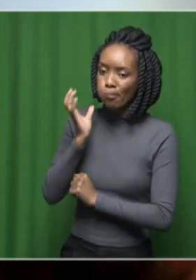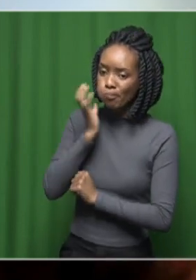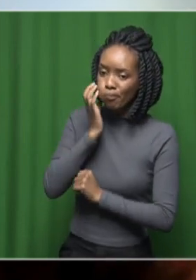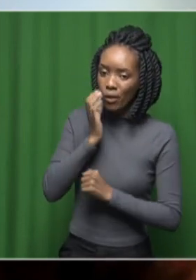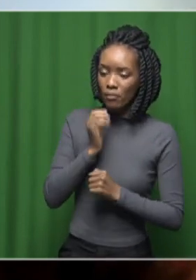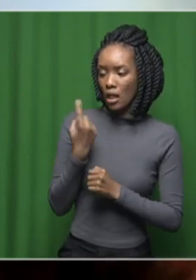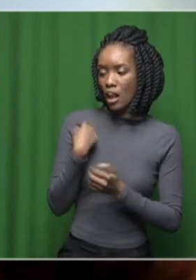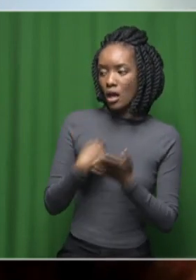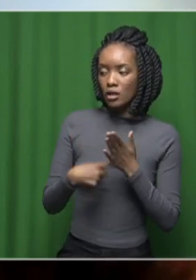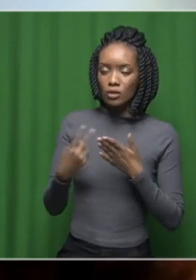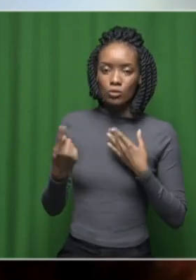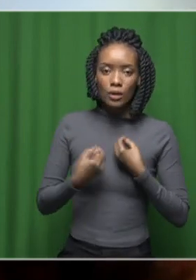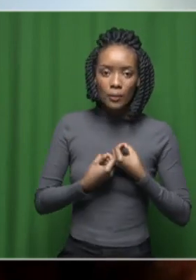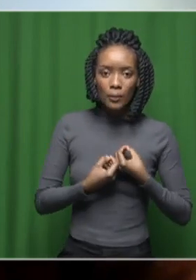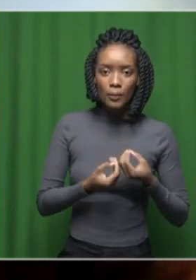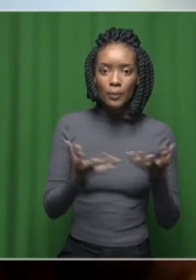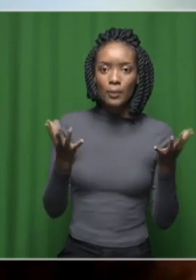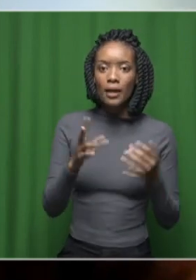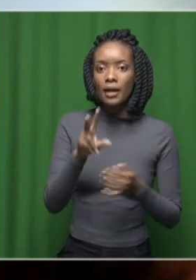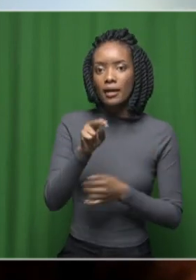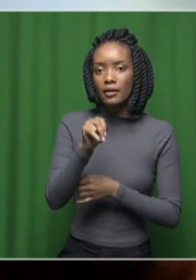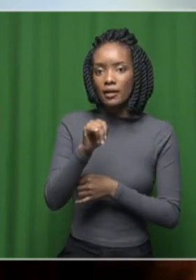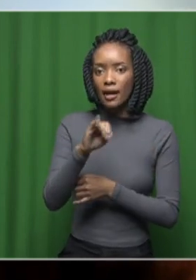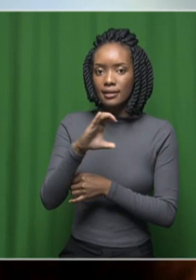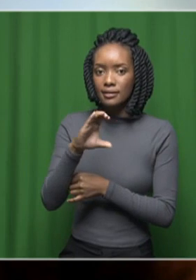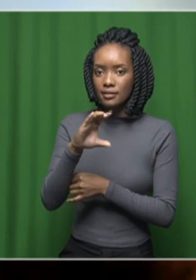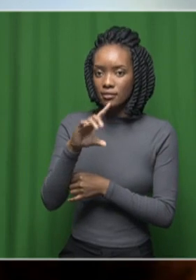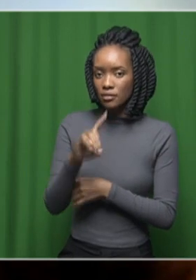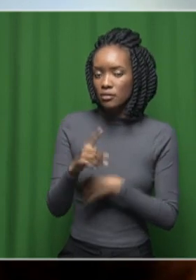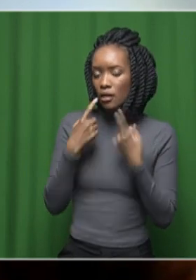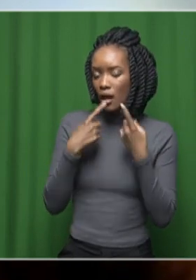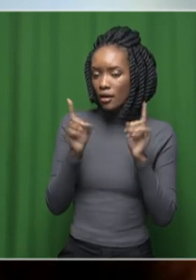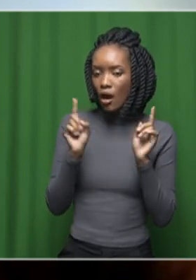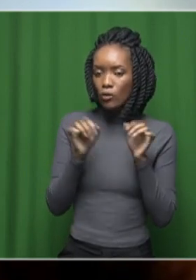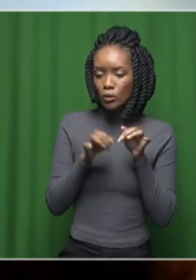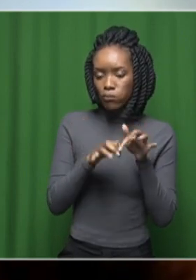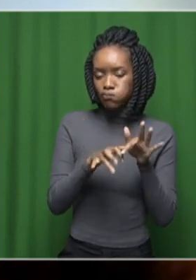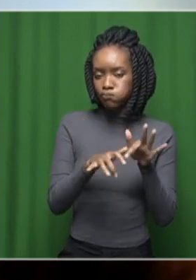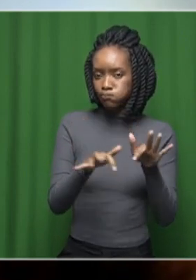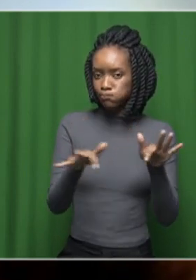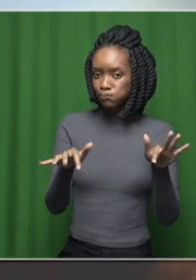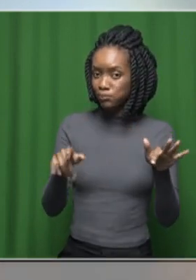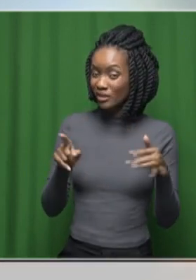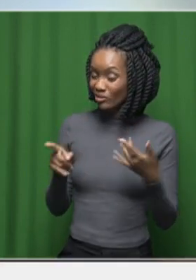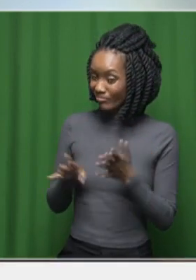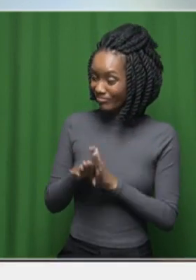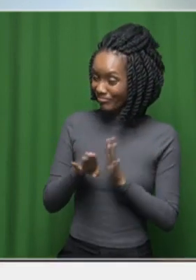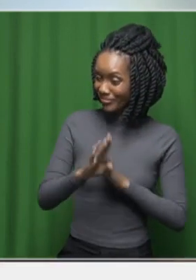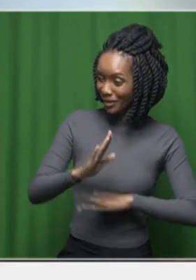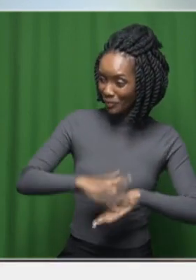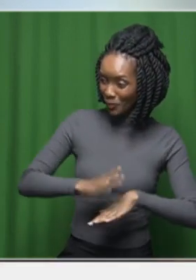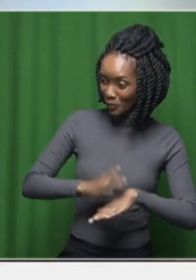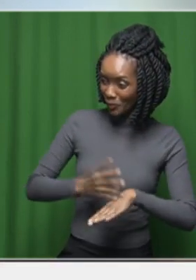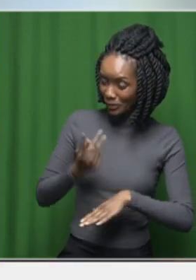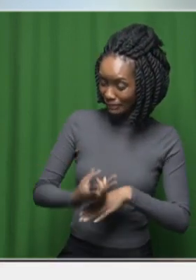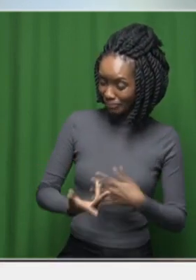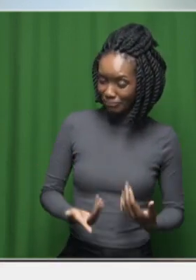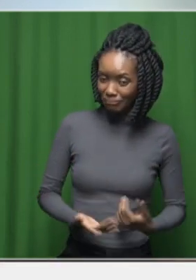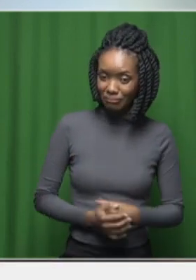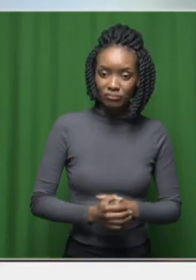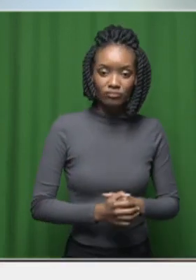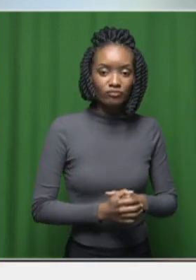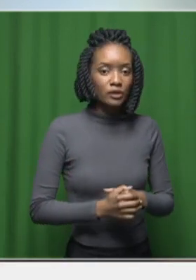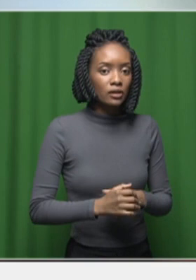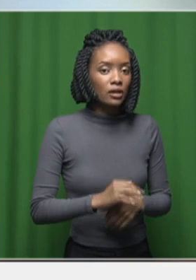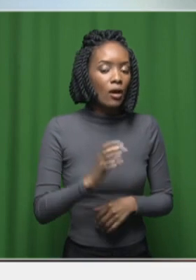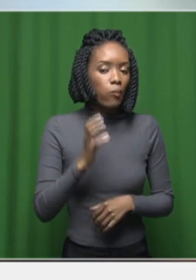announced last week by the NICD. Have you seen any further increases since then, Dr. Groome? Yeah, so mumps,